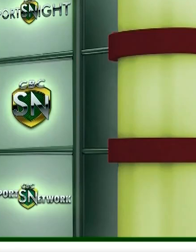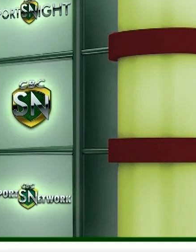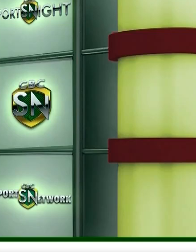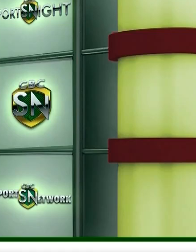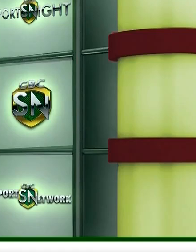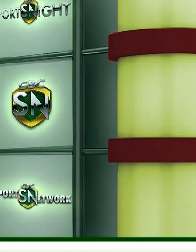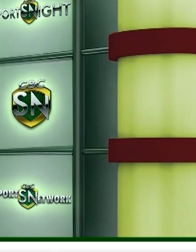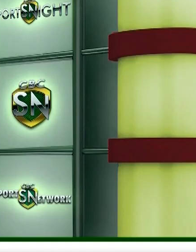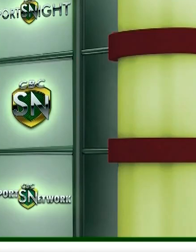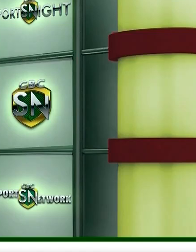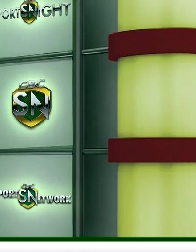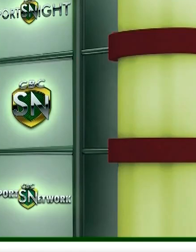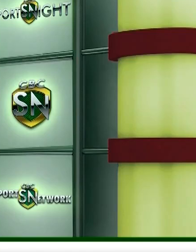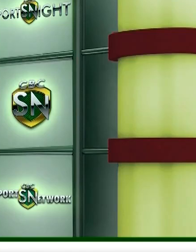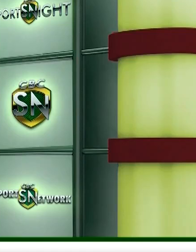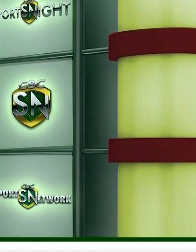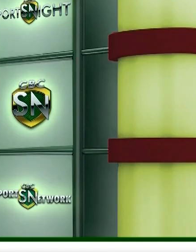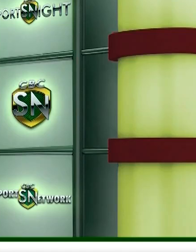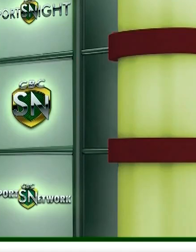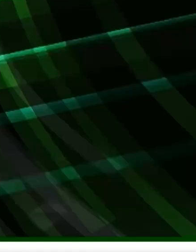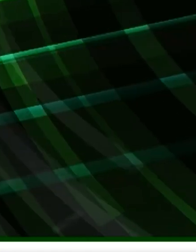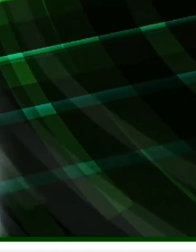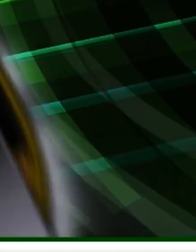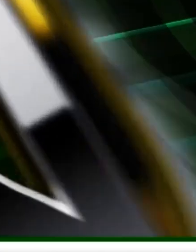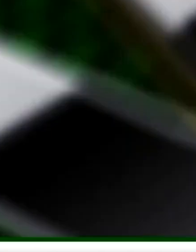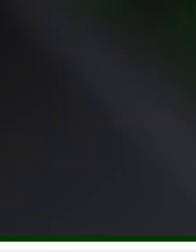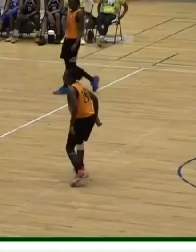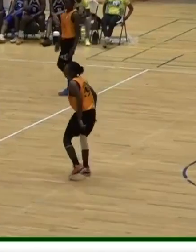keenly contested final.